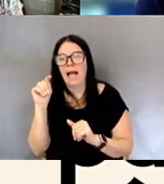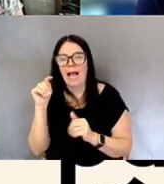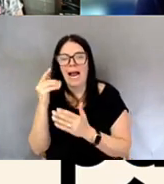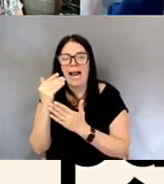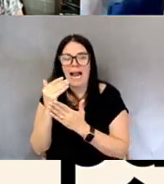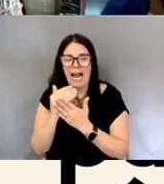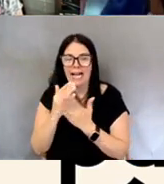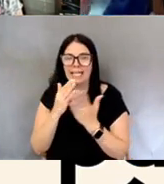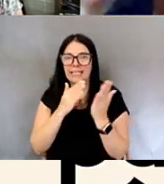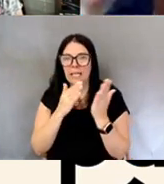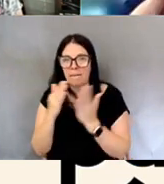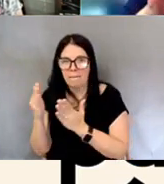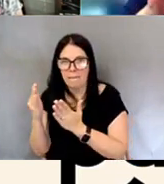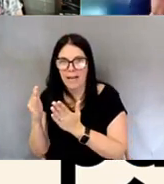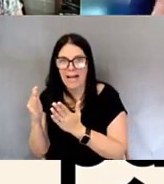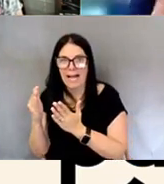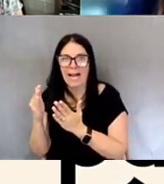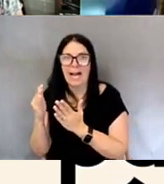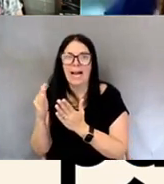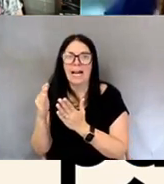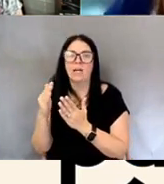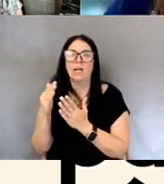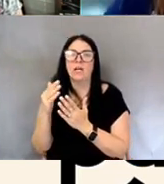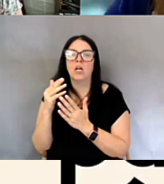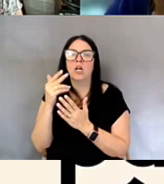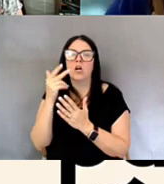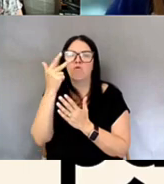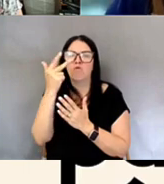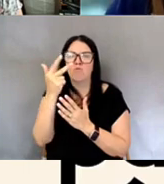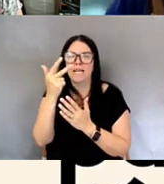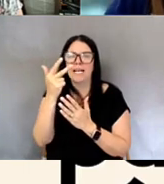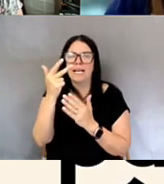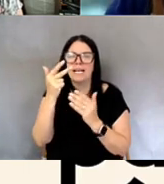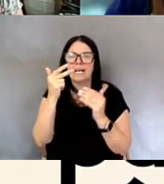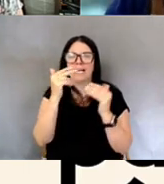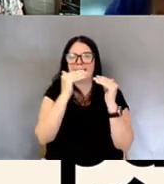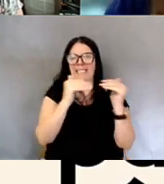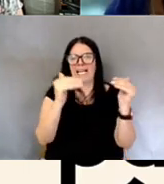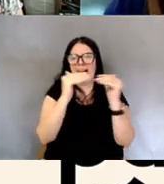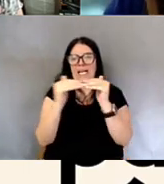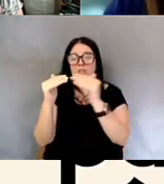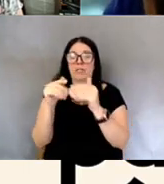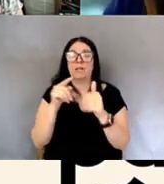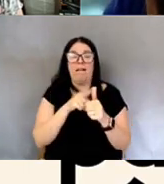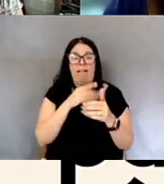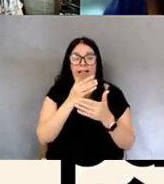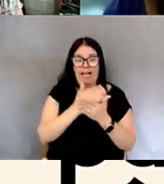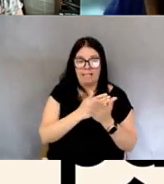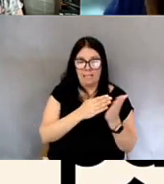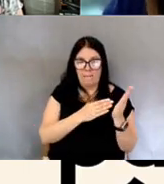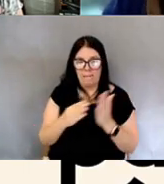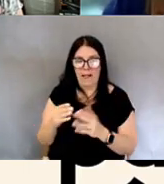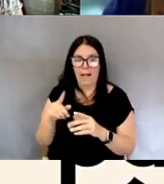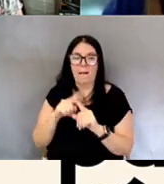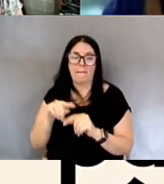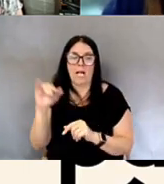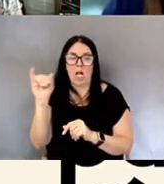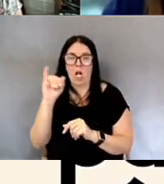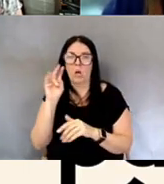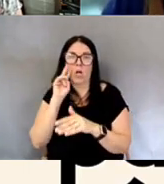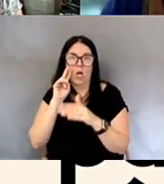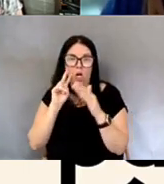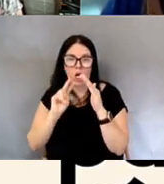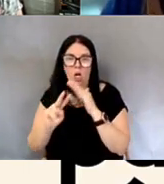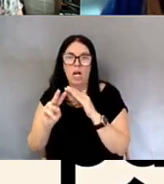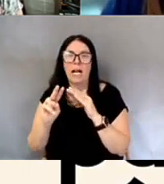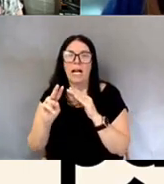lesson planning in the 3 large stages, not only the lesson plan itself, but anticipating challenges